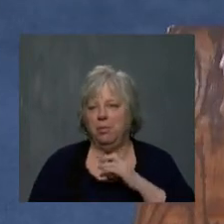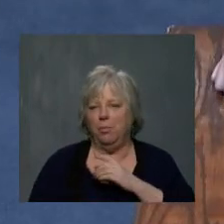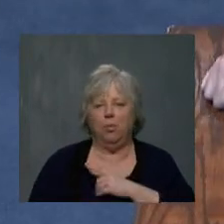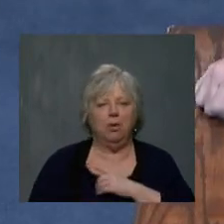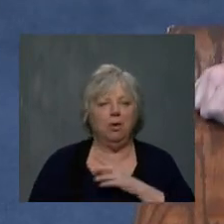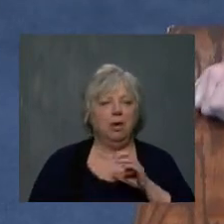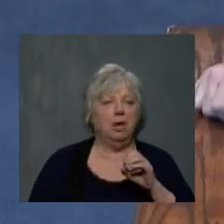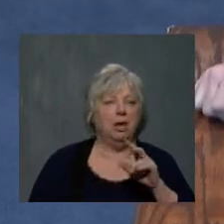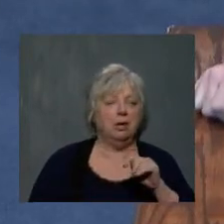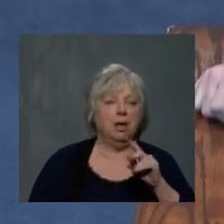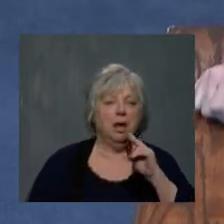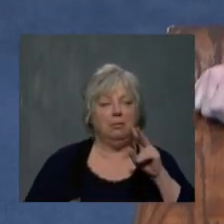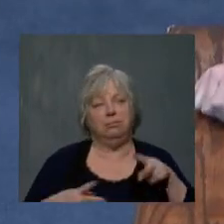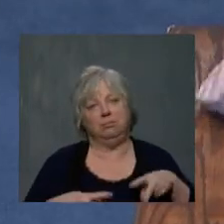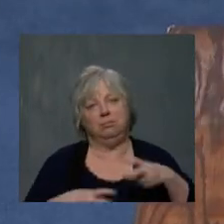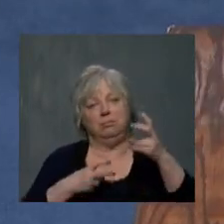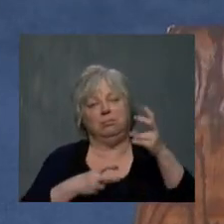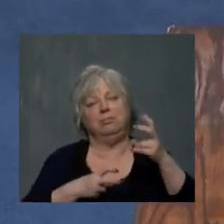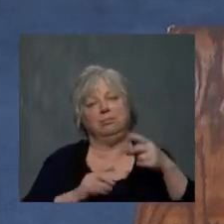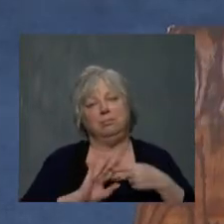pull up the site plan.